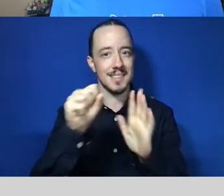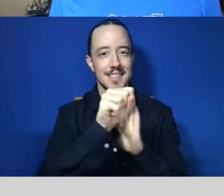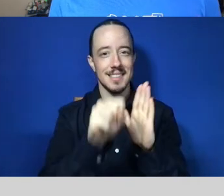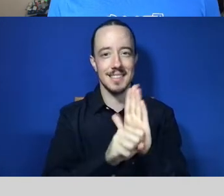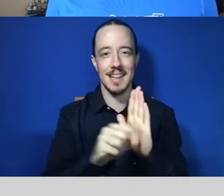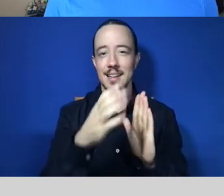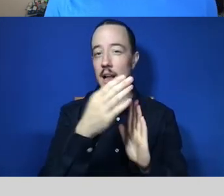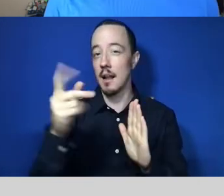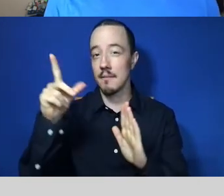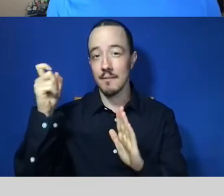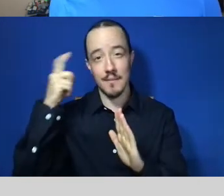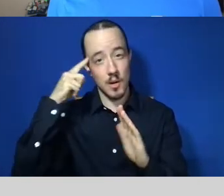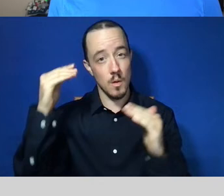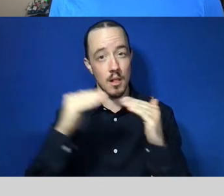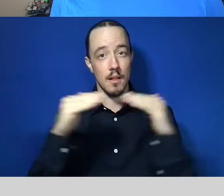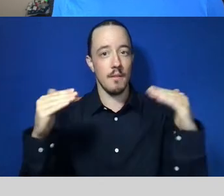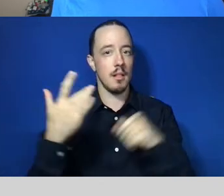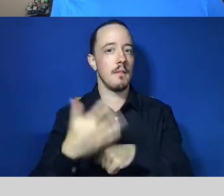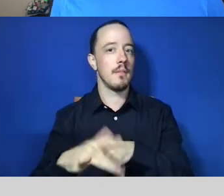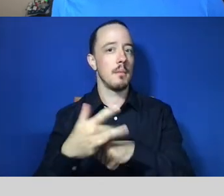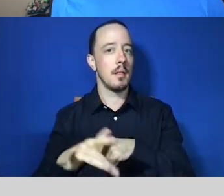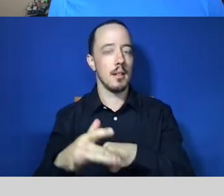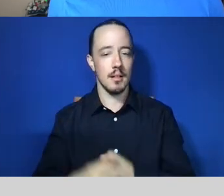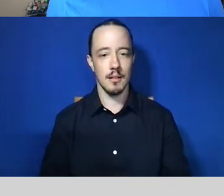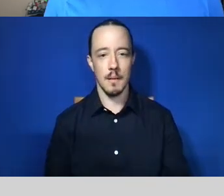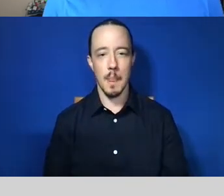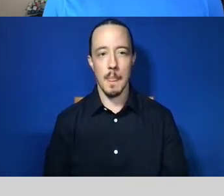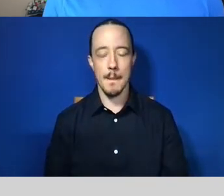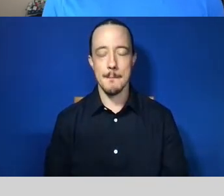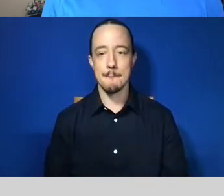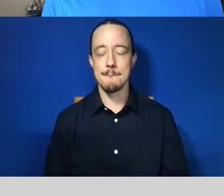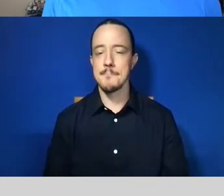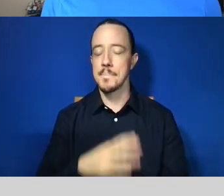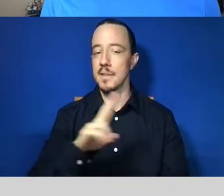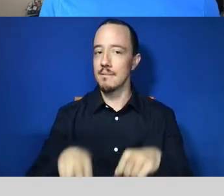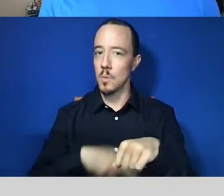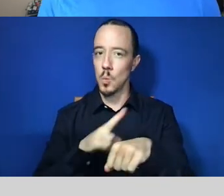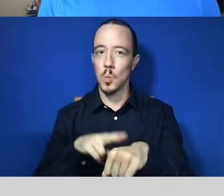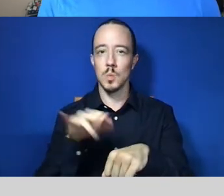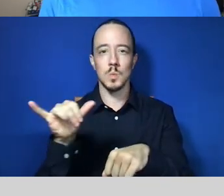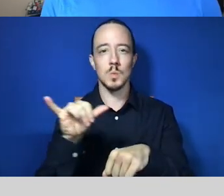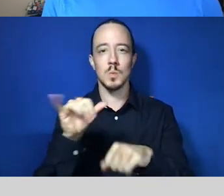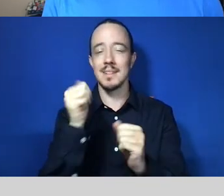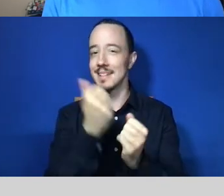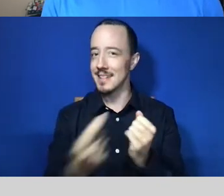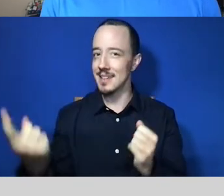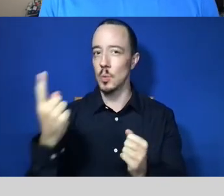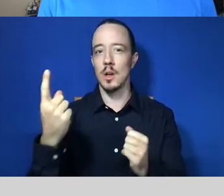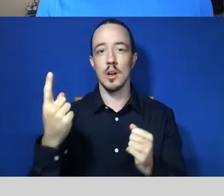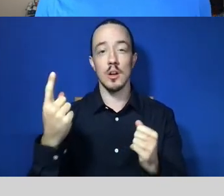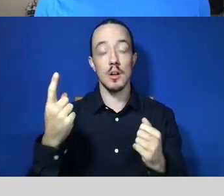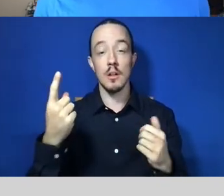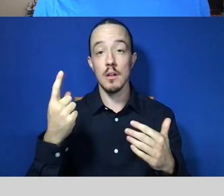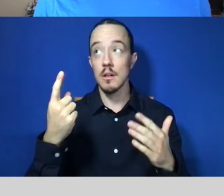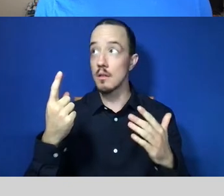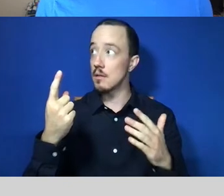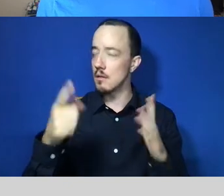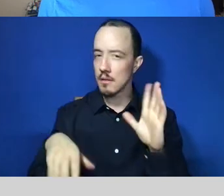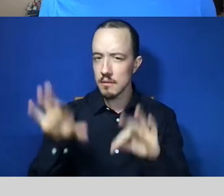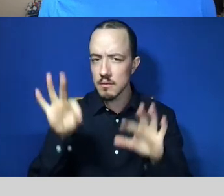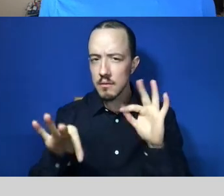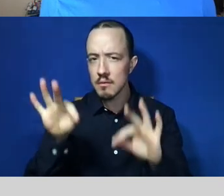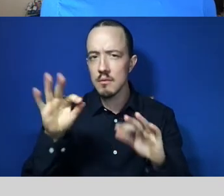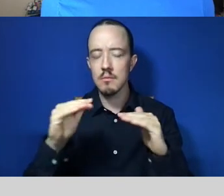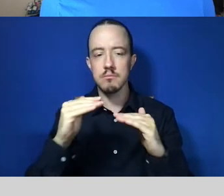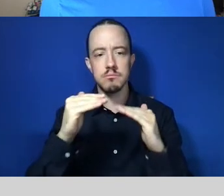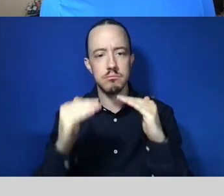information at the state and federal level available to me. And of course, anywhere there